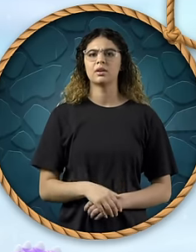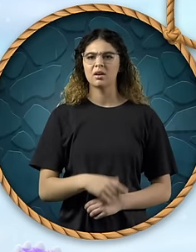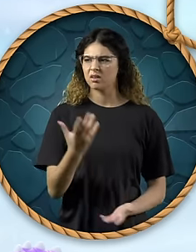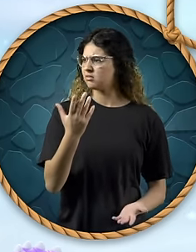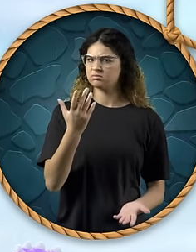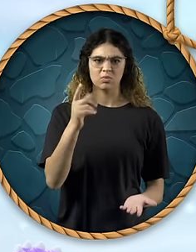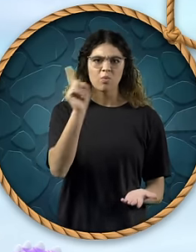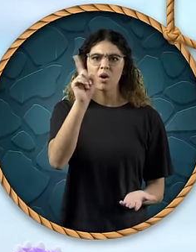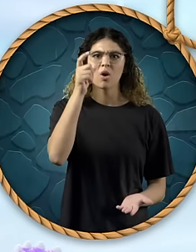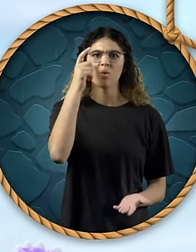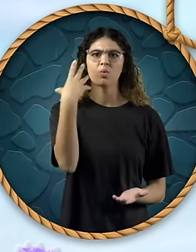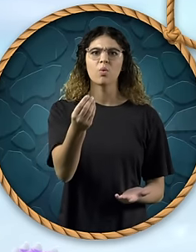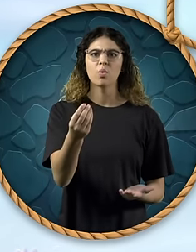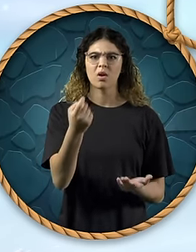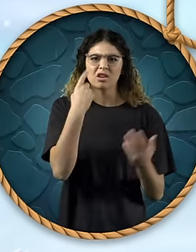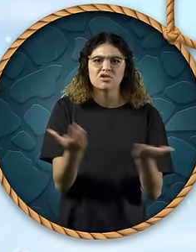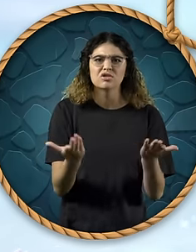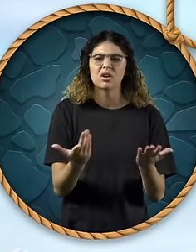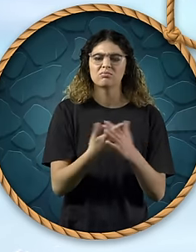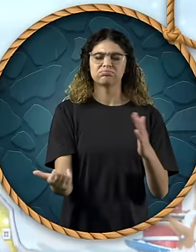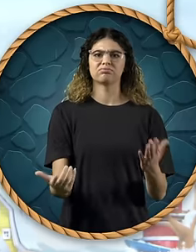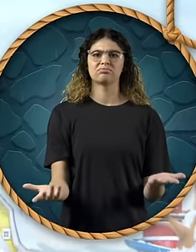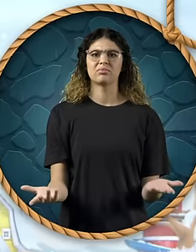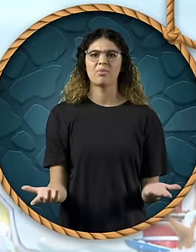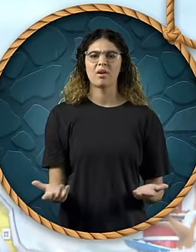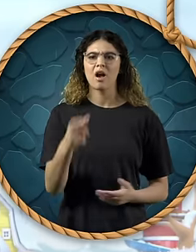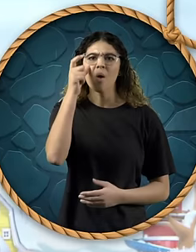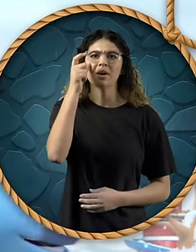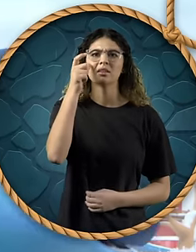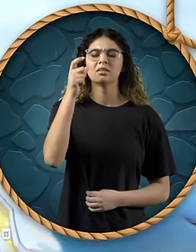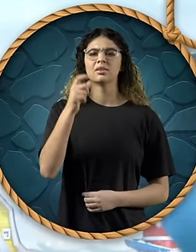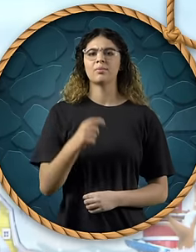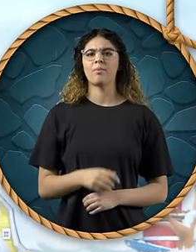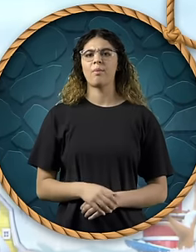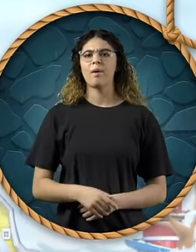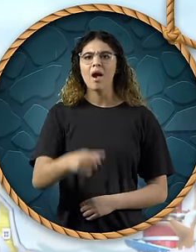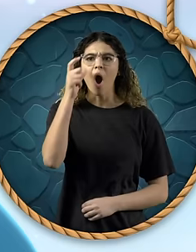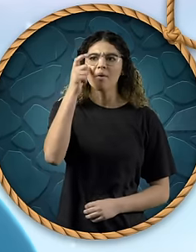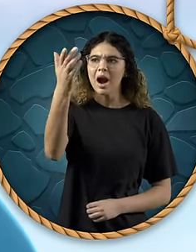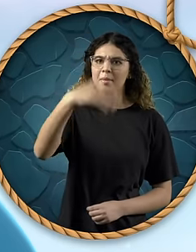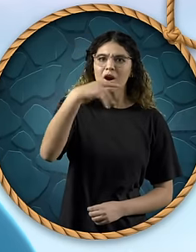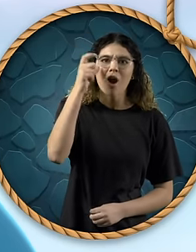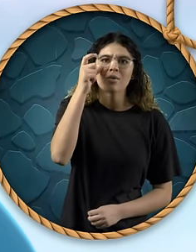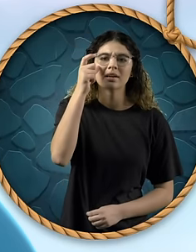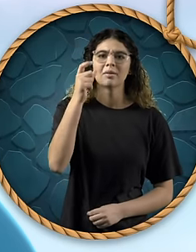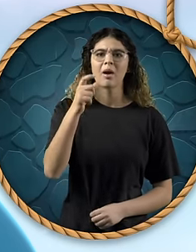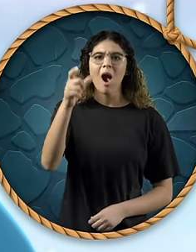Wait! Where did Luna go? She was just here a second ago. Luna! Luna! Come on,